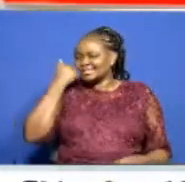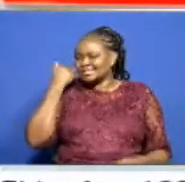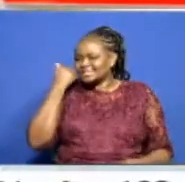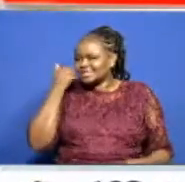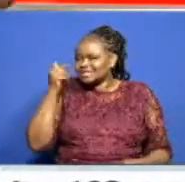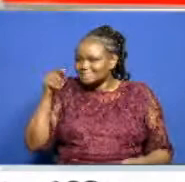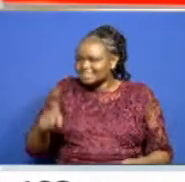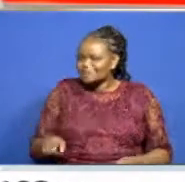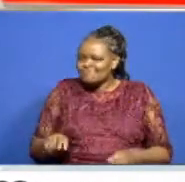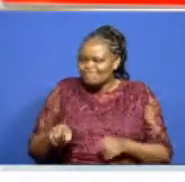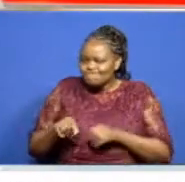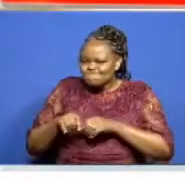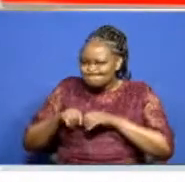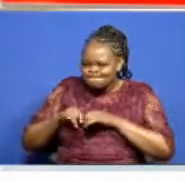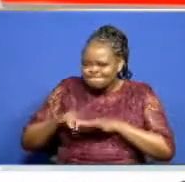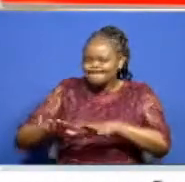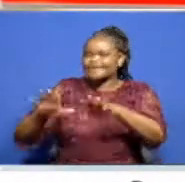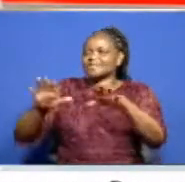is being transported,